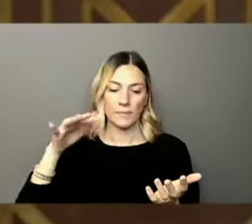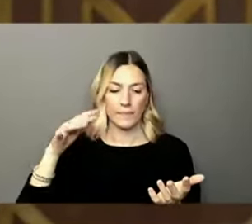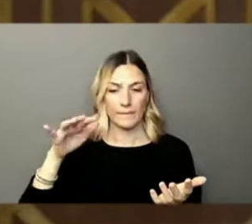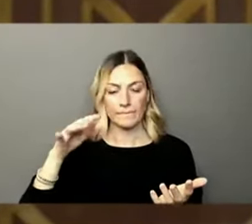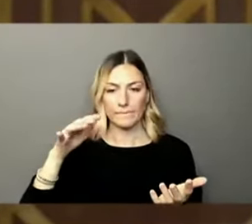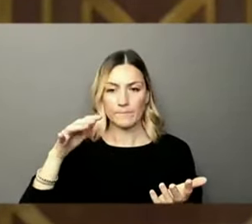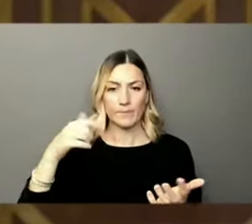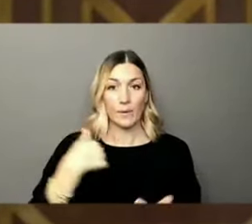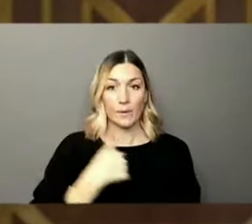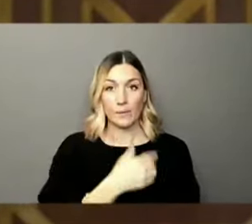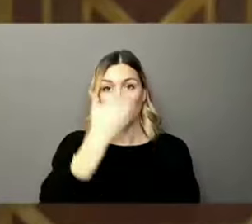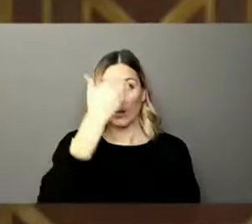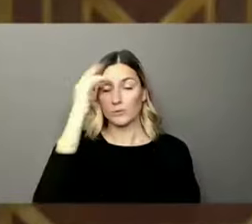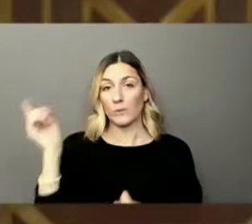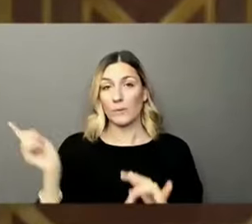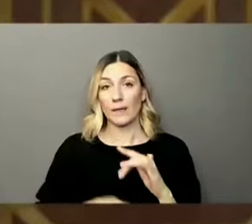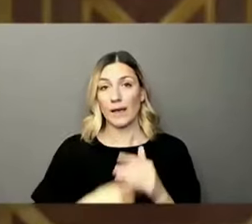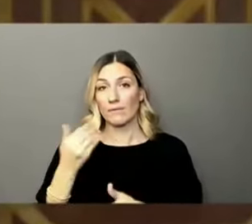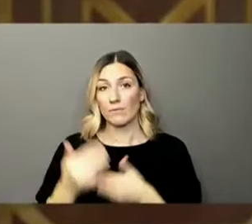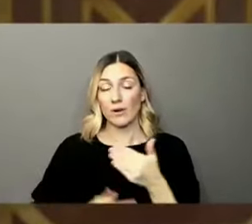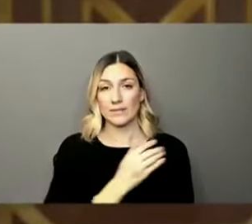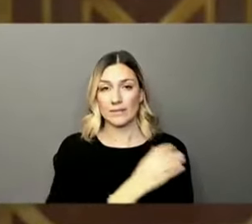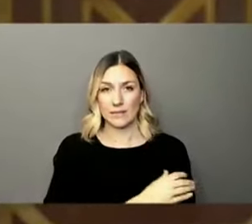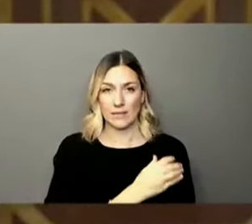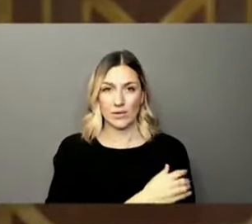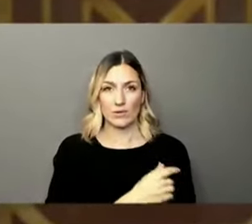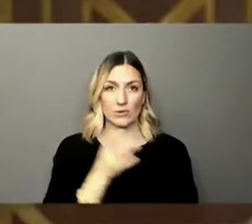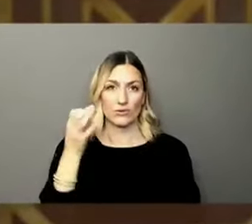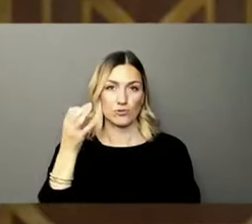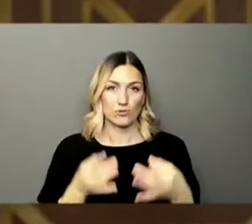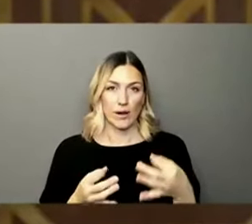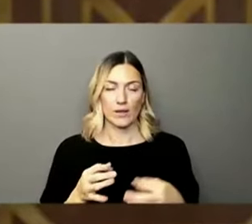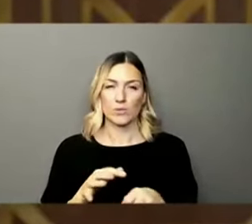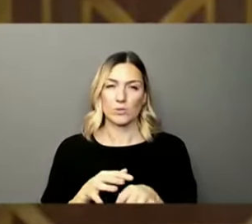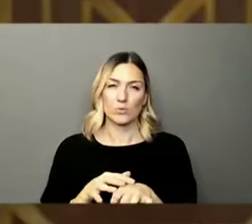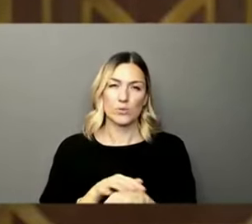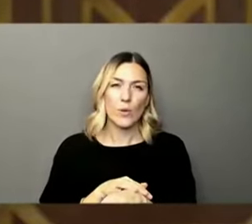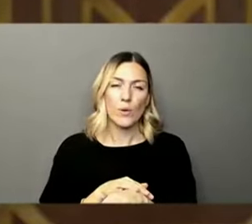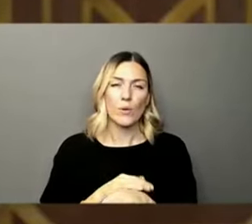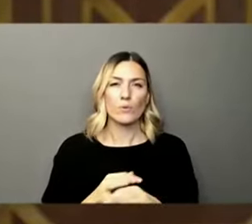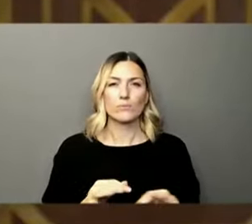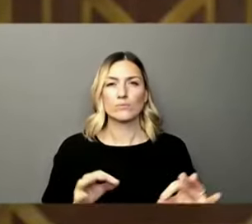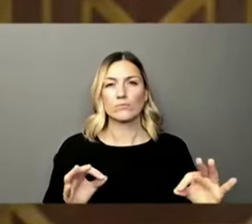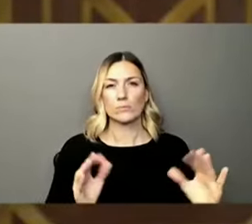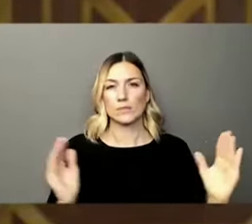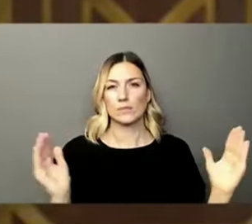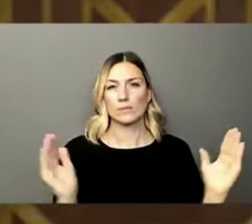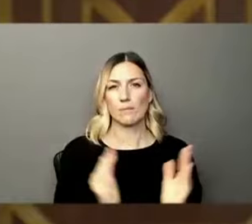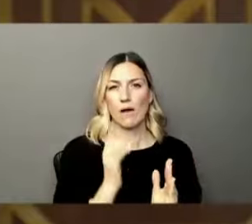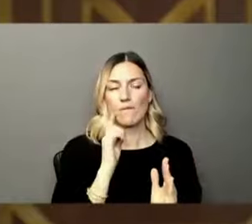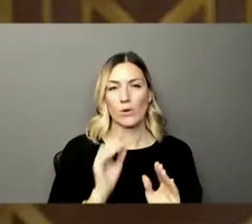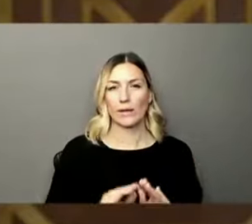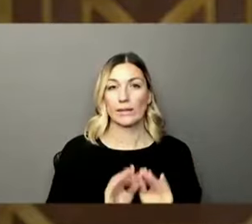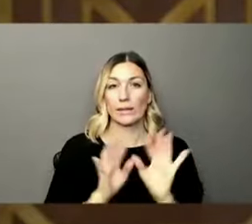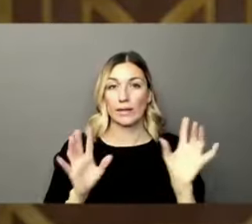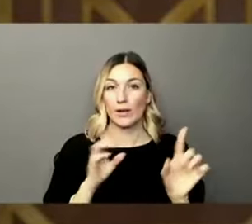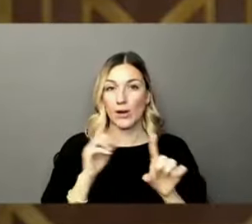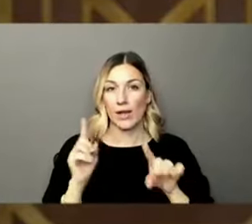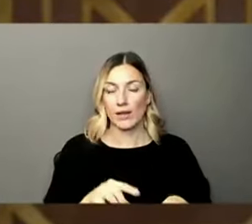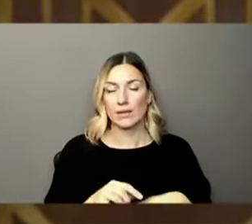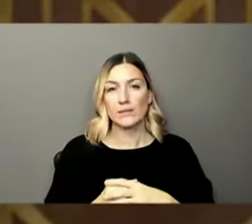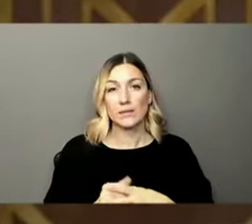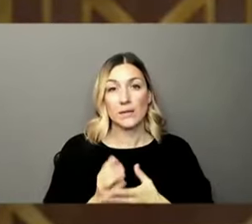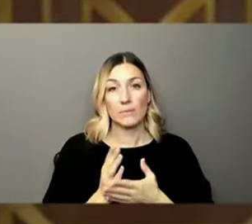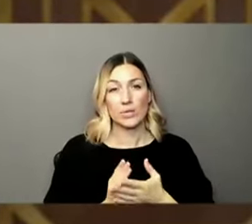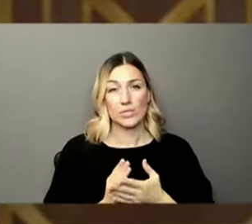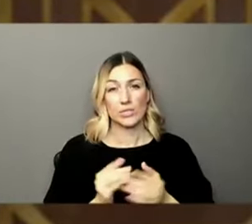we note lack of progress in clinical trials. As I indicated, they're too slow and too small to yield definitive answers. And really, for the person who is hurting